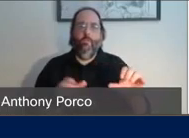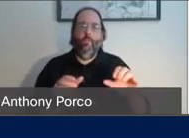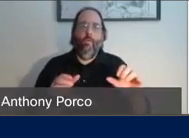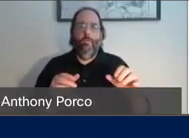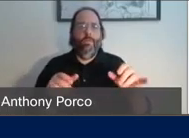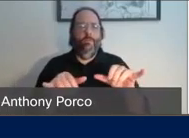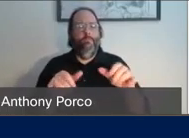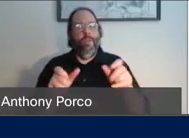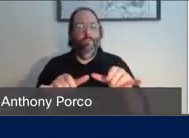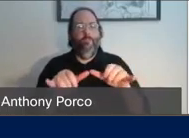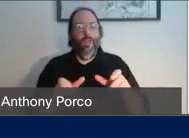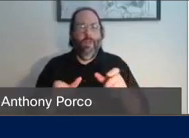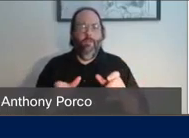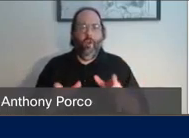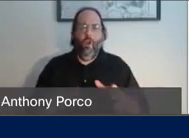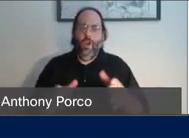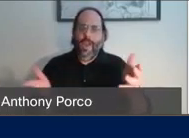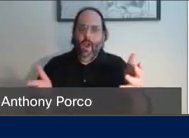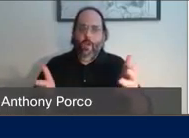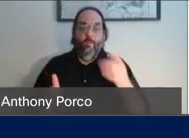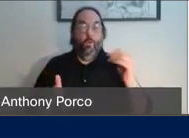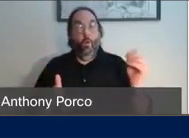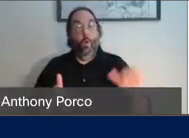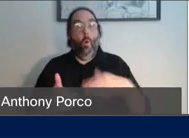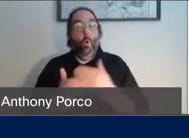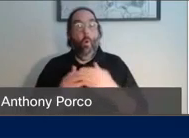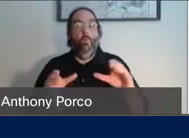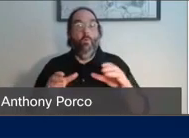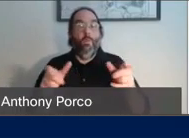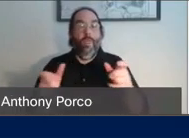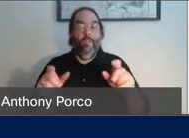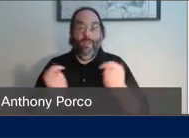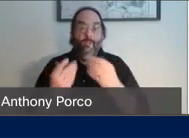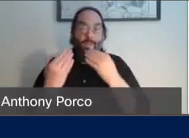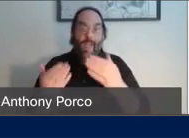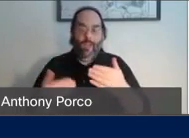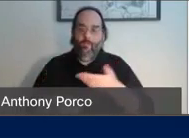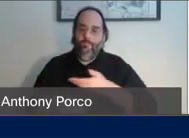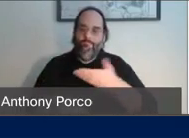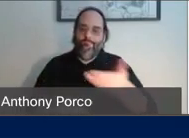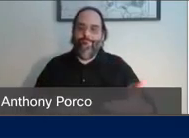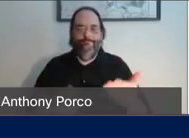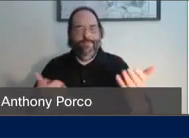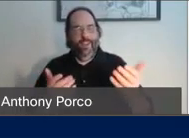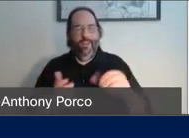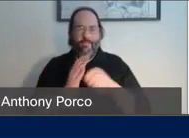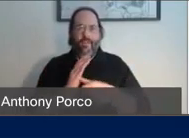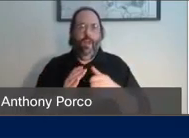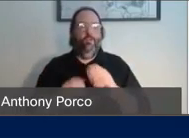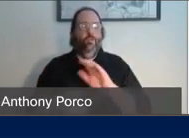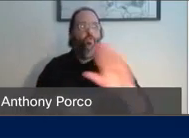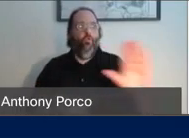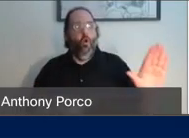DDS. And on behalf of the entire Performance Management team, we thank you for the opportunity to be here to highlight some of the great work that has been